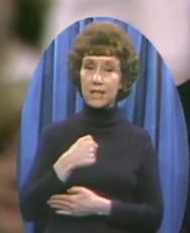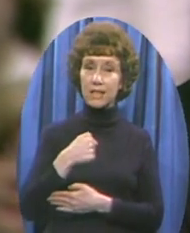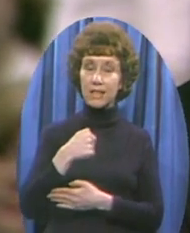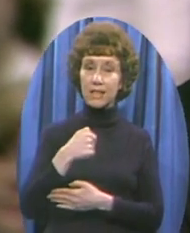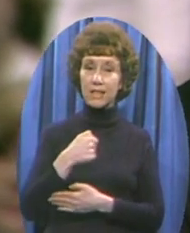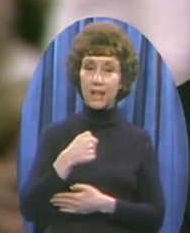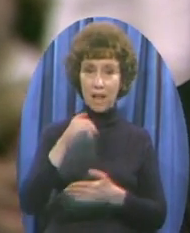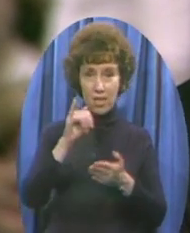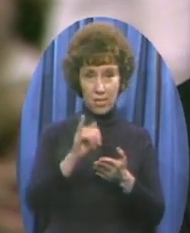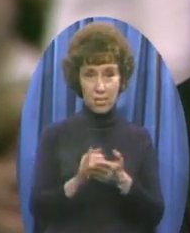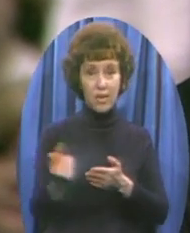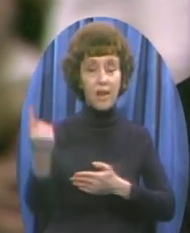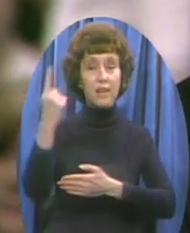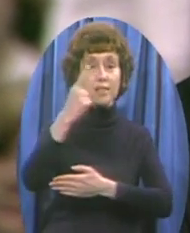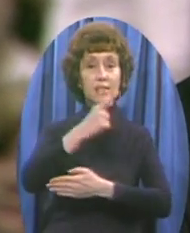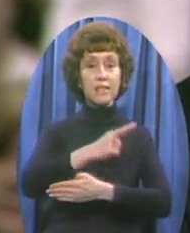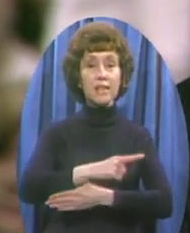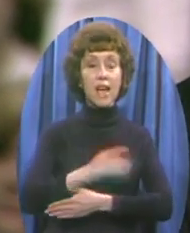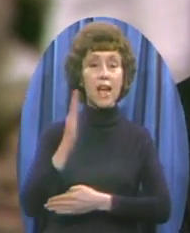The day will